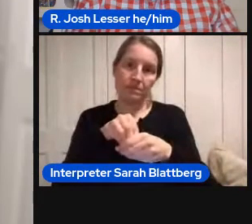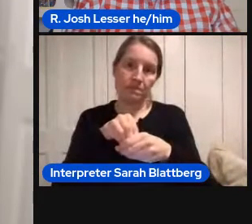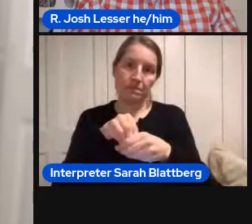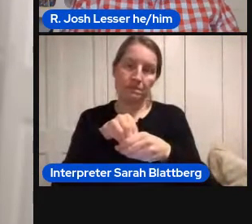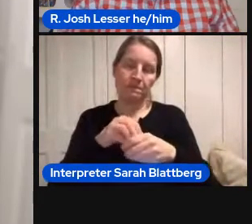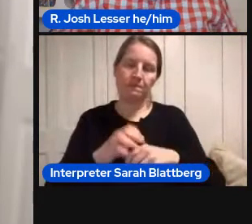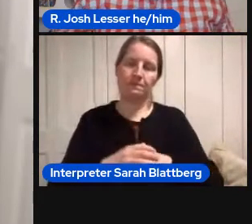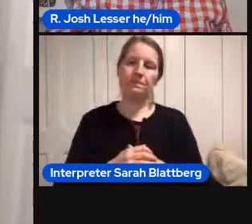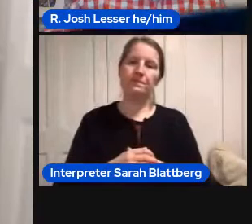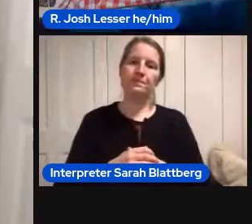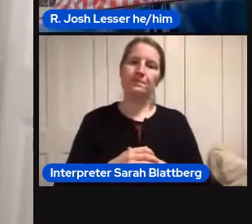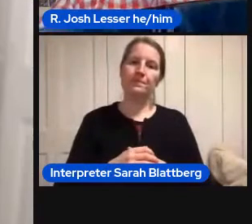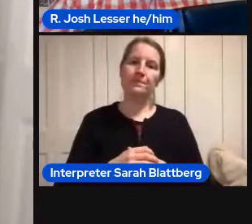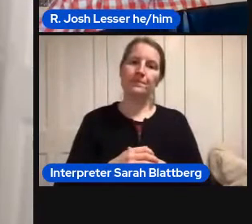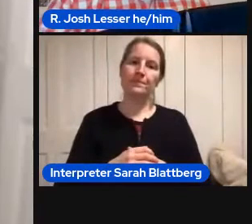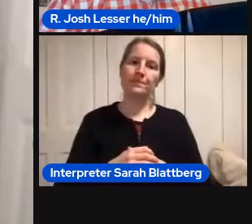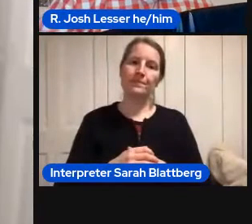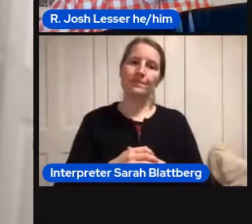I get